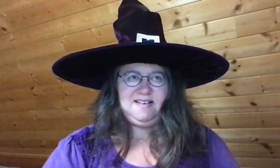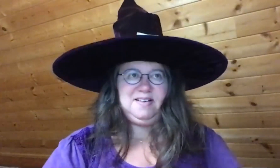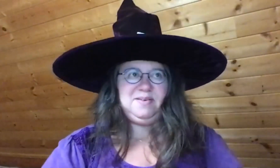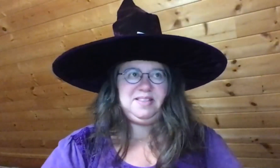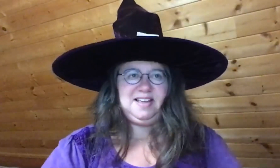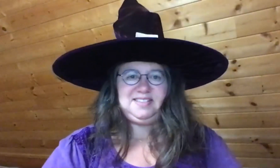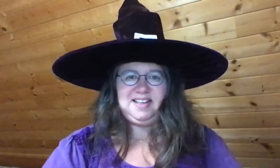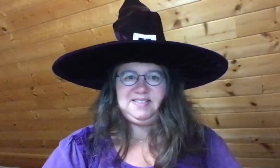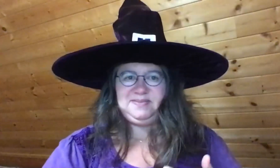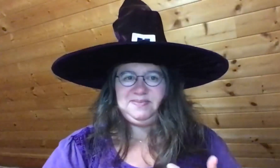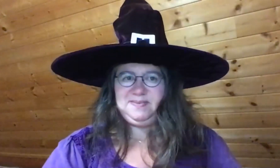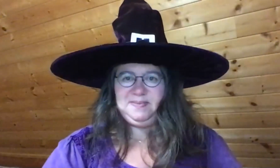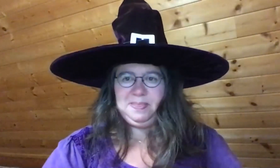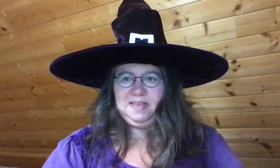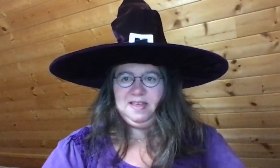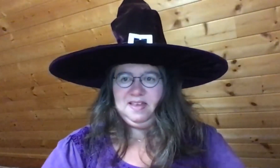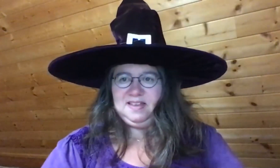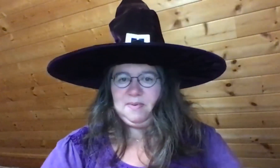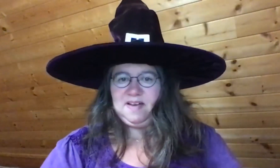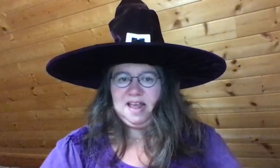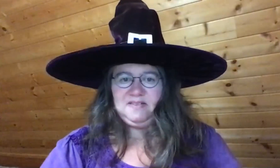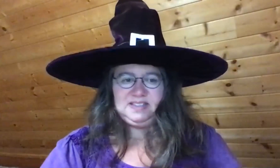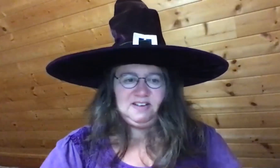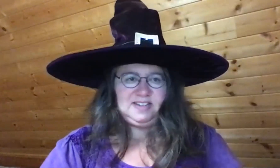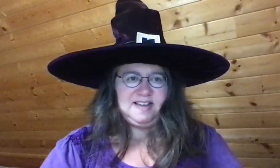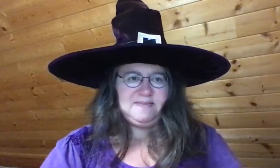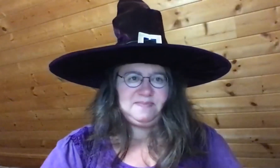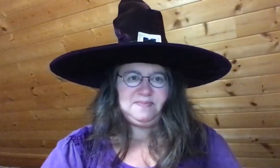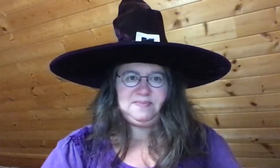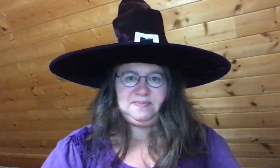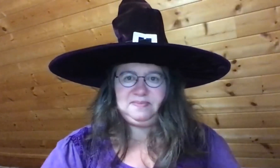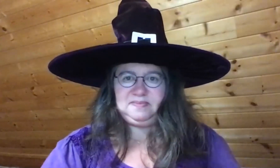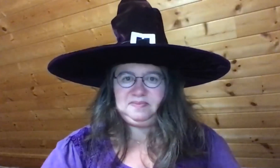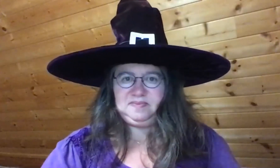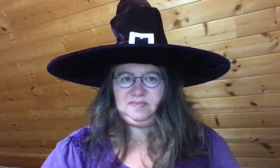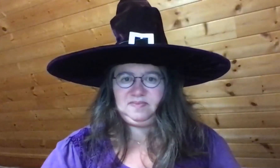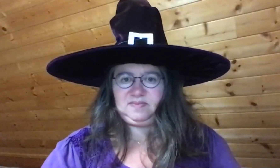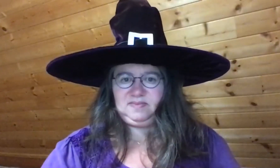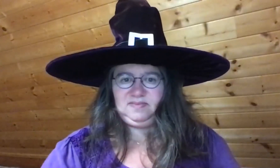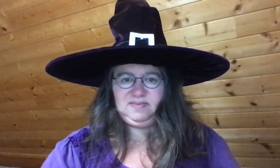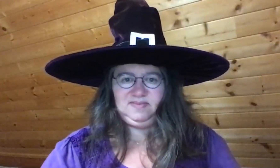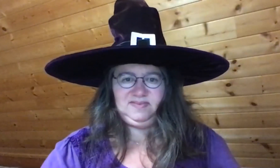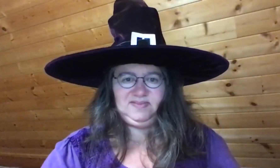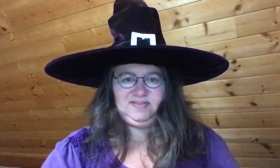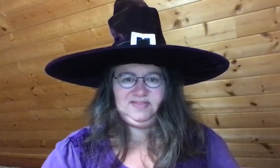share with Angela? Yeah, we've got 8 of us here tonight.